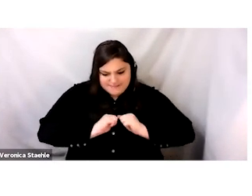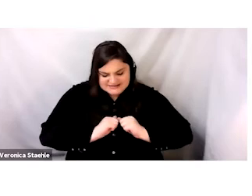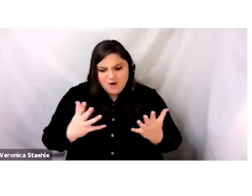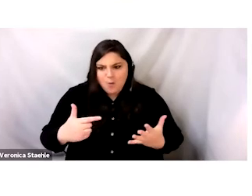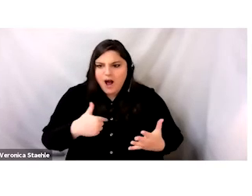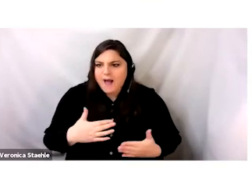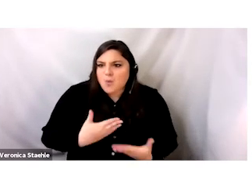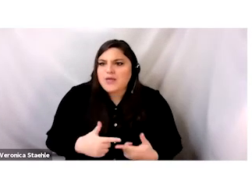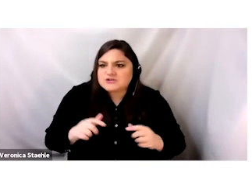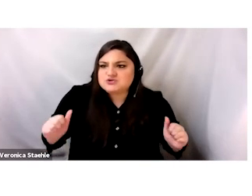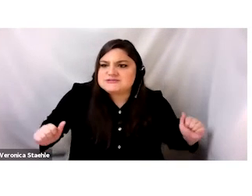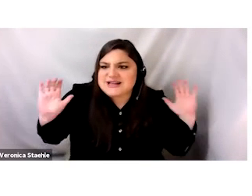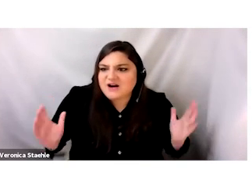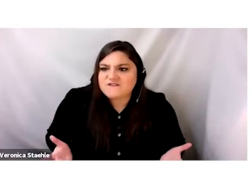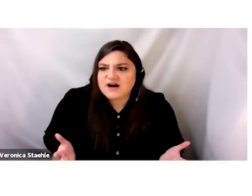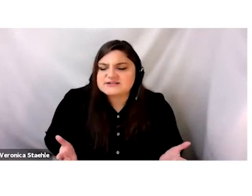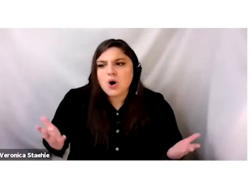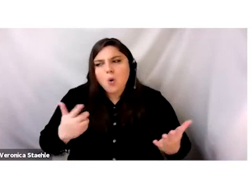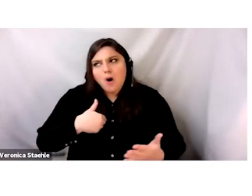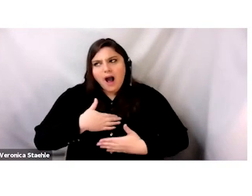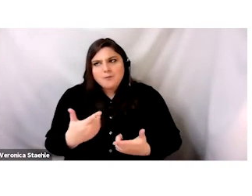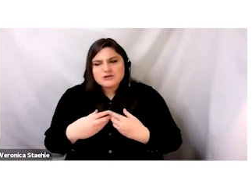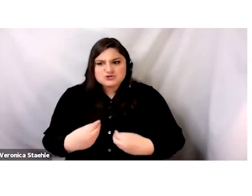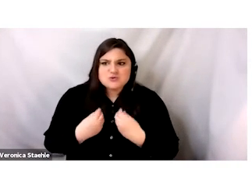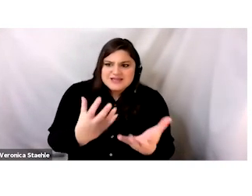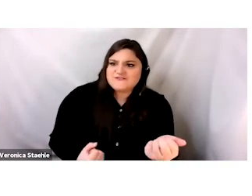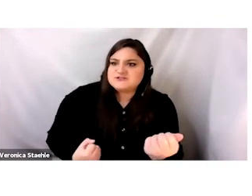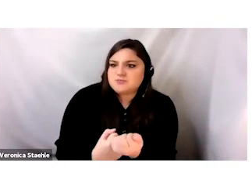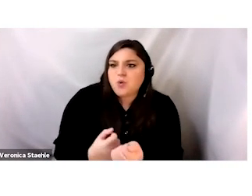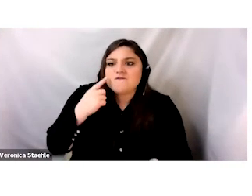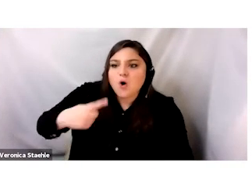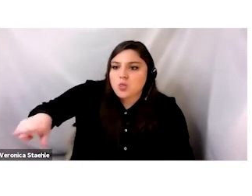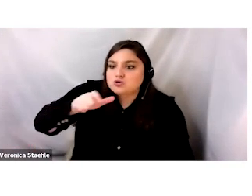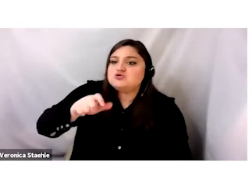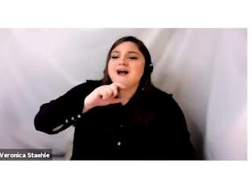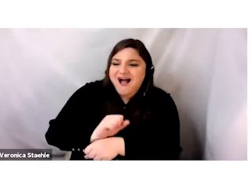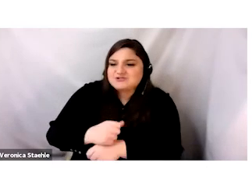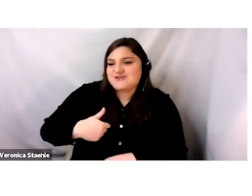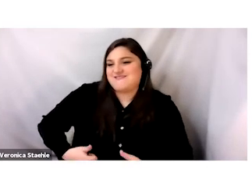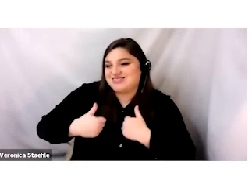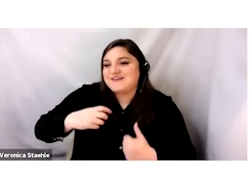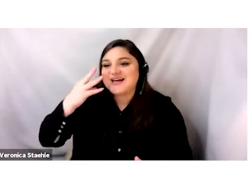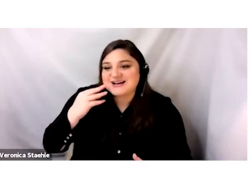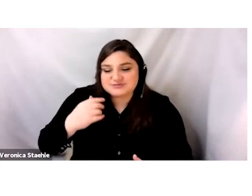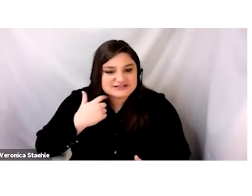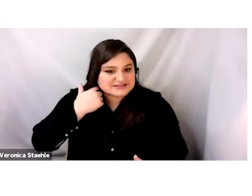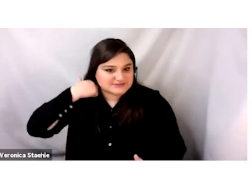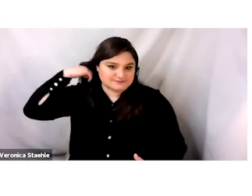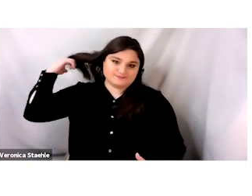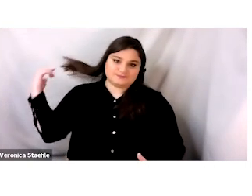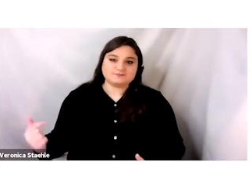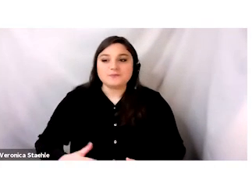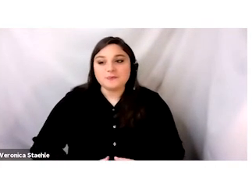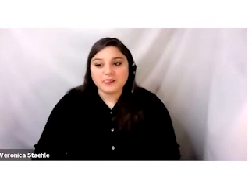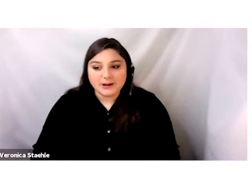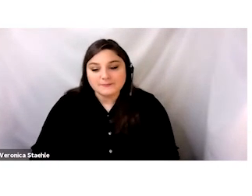give up for something that I truly believe in, which are the folks with living expertise. So Alicia said that